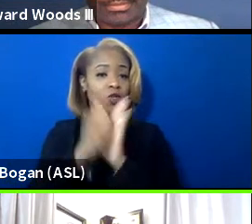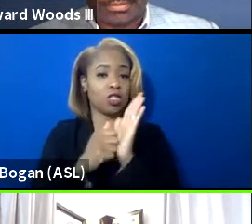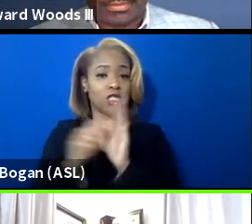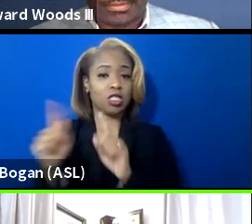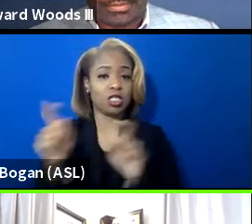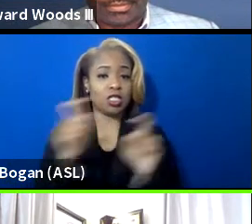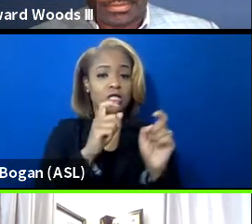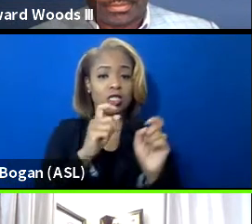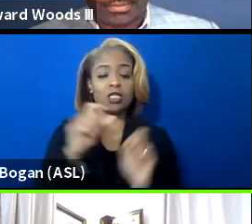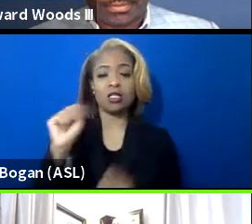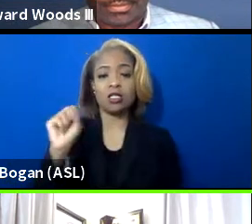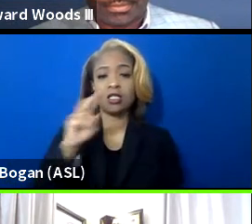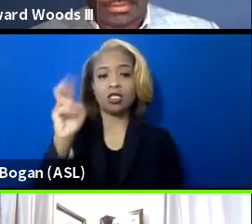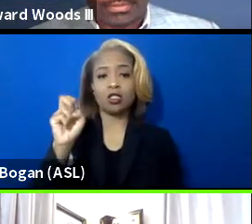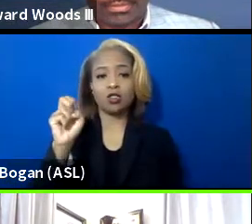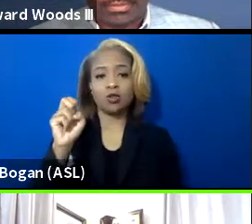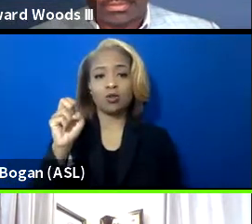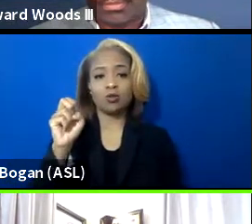Yes, Sue.